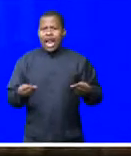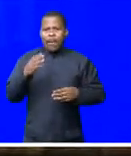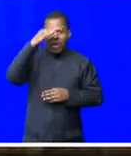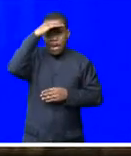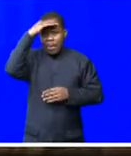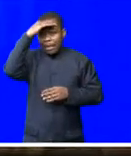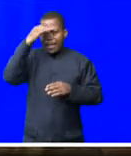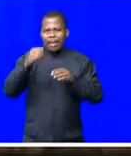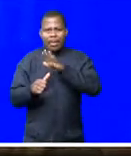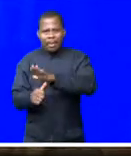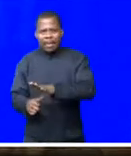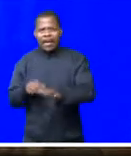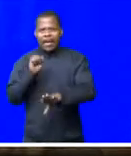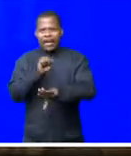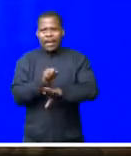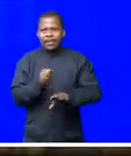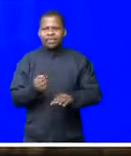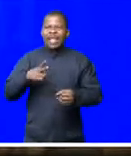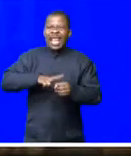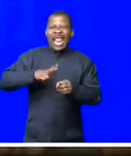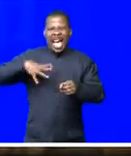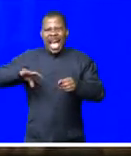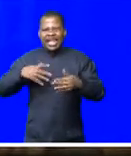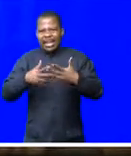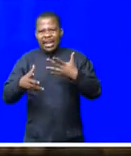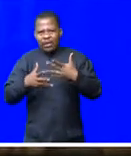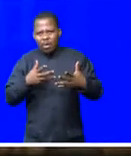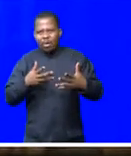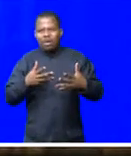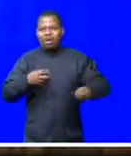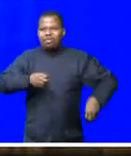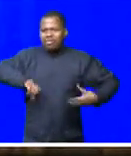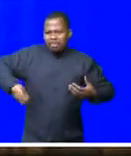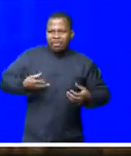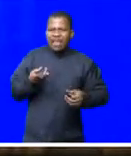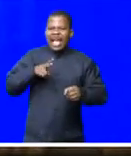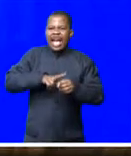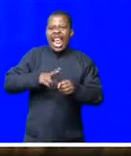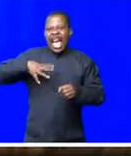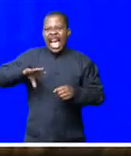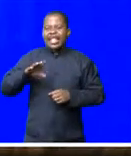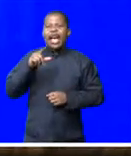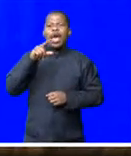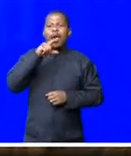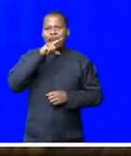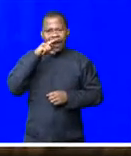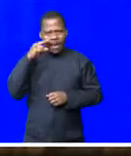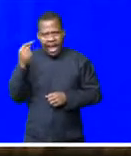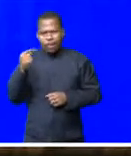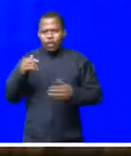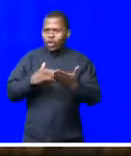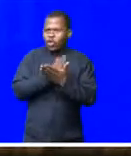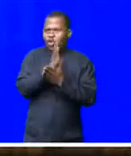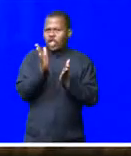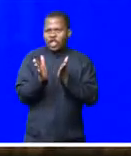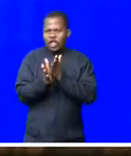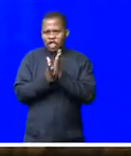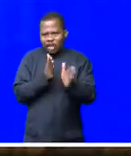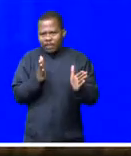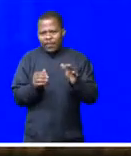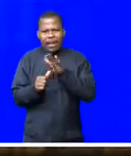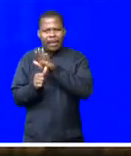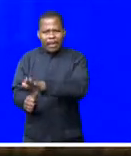kunengi lebekhulunywa lapo lokunye sasakungcwaba emagama lebesibithwa ngawo nalokunye hawo sawembela lifuna